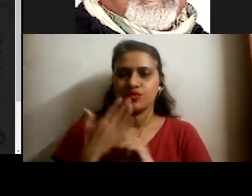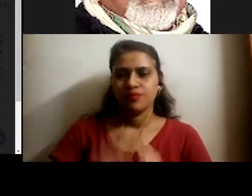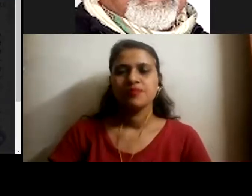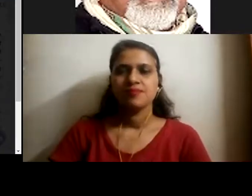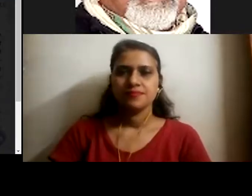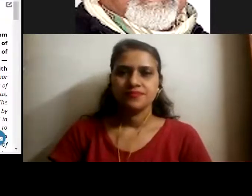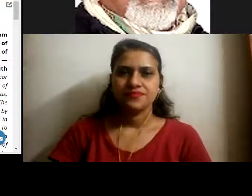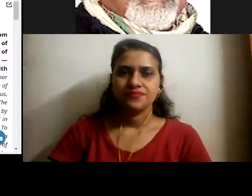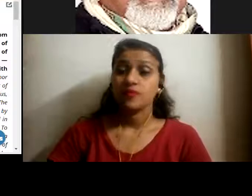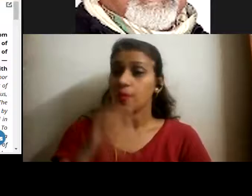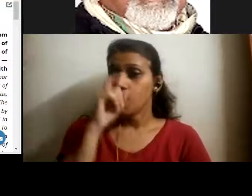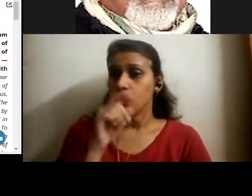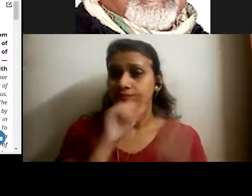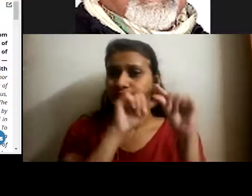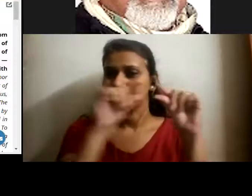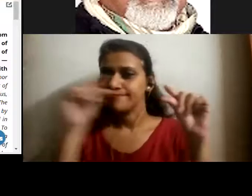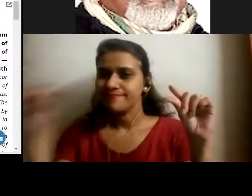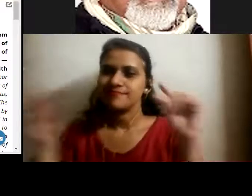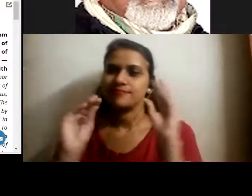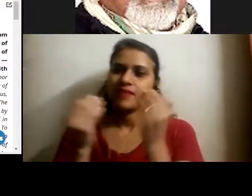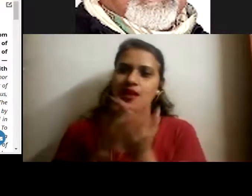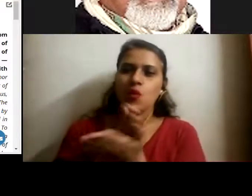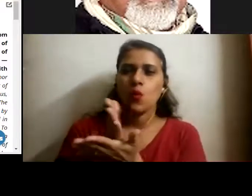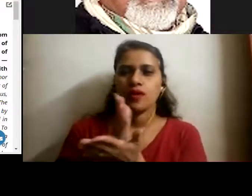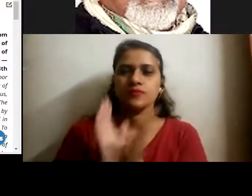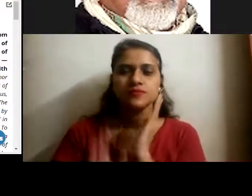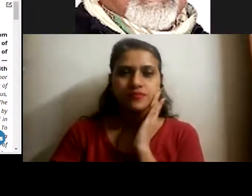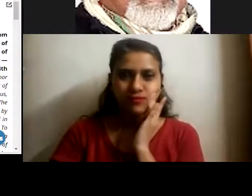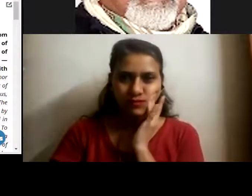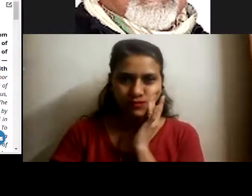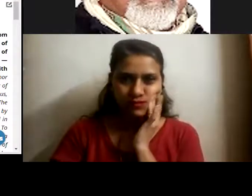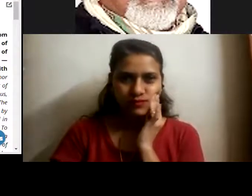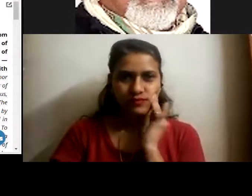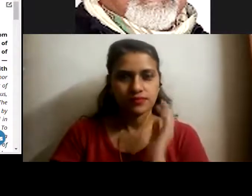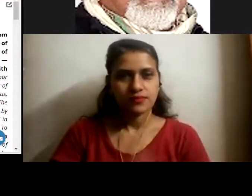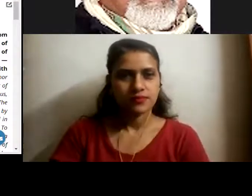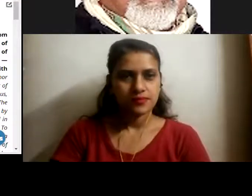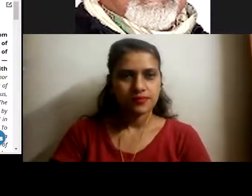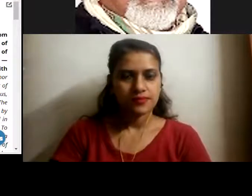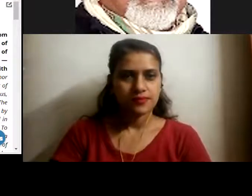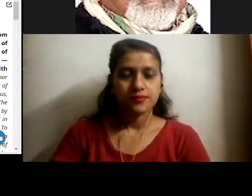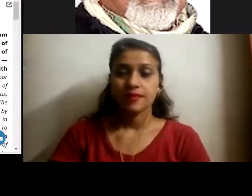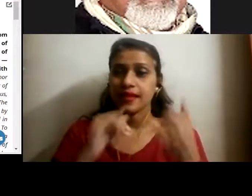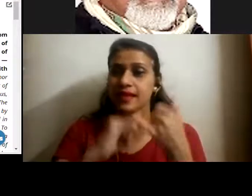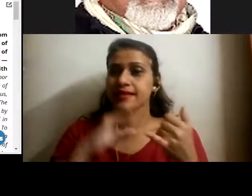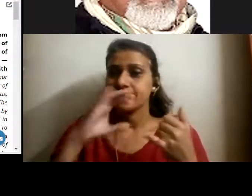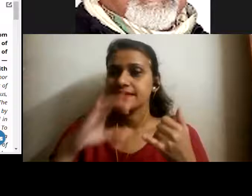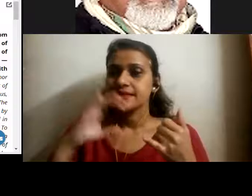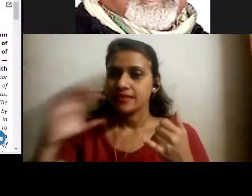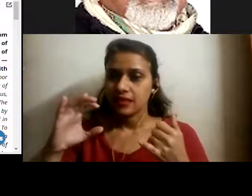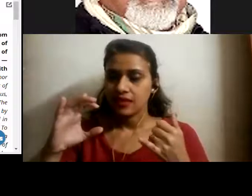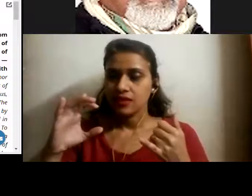So this is it. This is how you navigate through the Supreme Court case SCC online legal